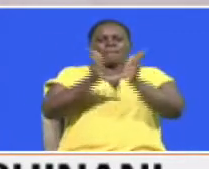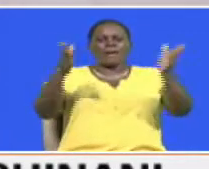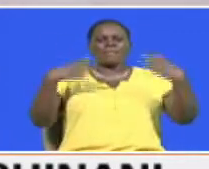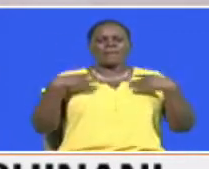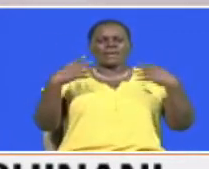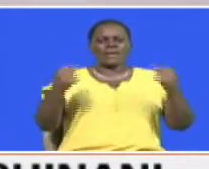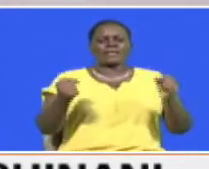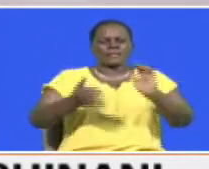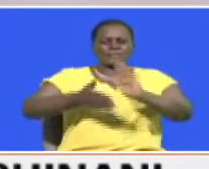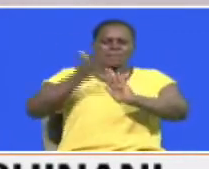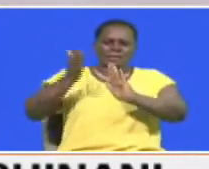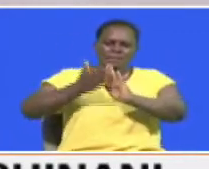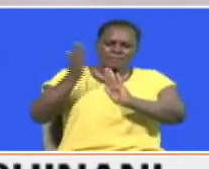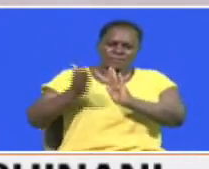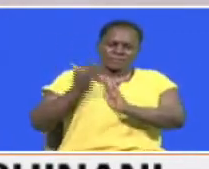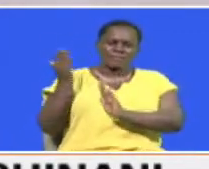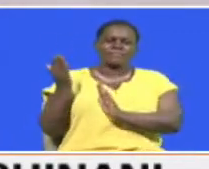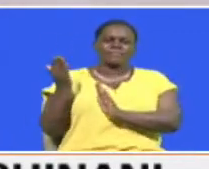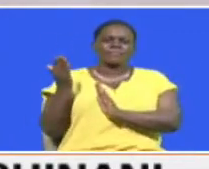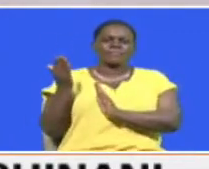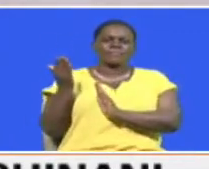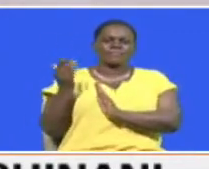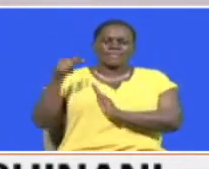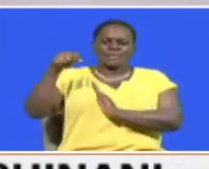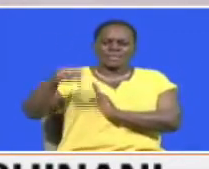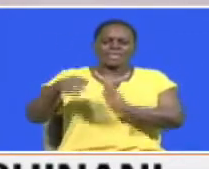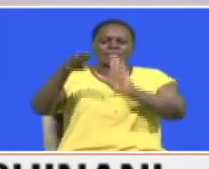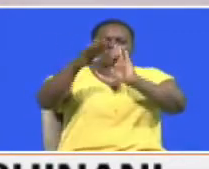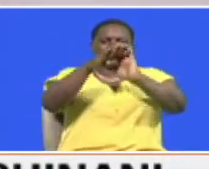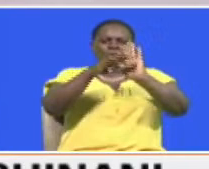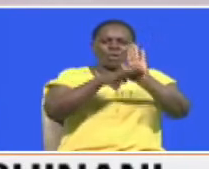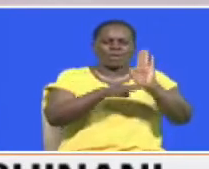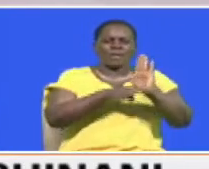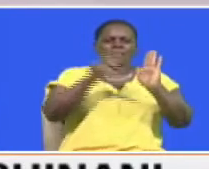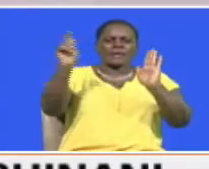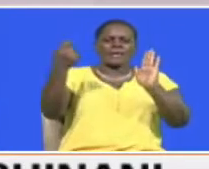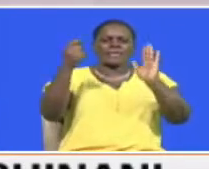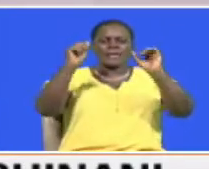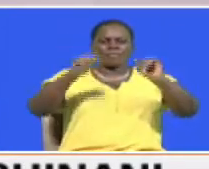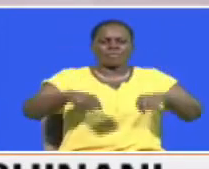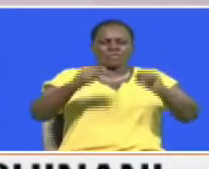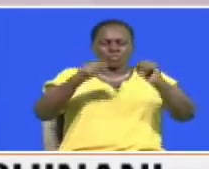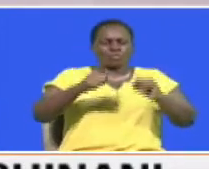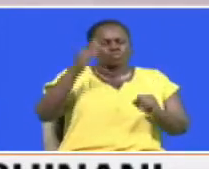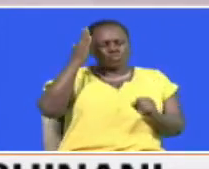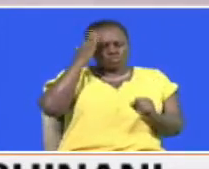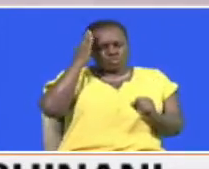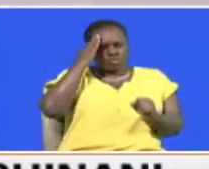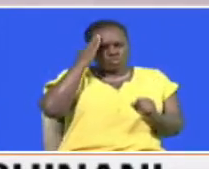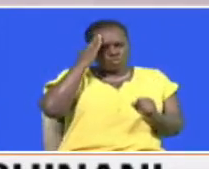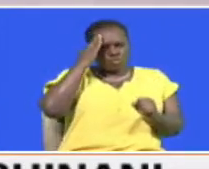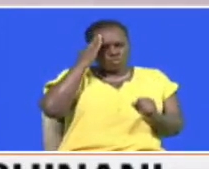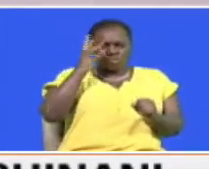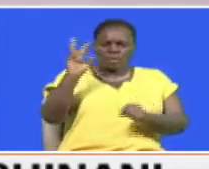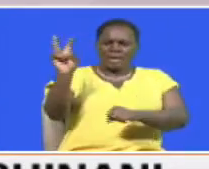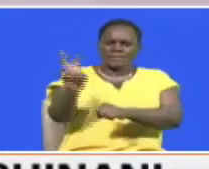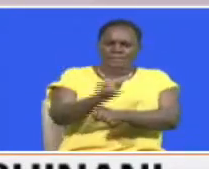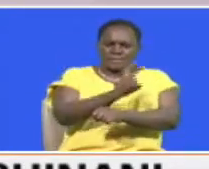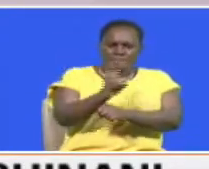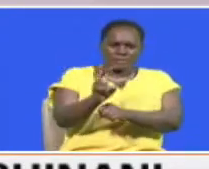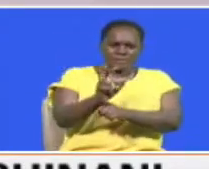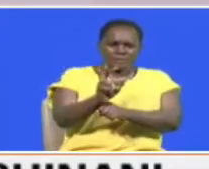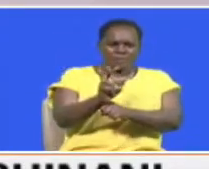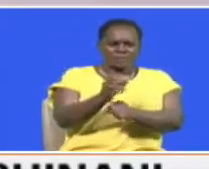health emergencies. This program, Kenya will be able to detect, assess,